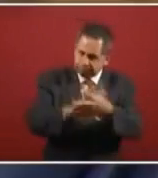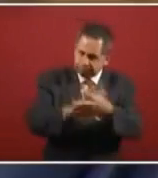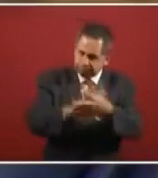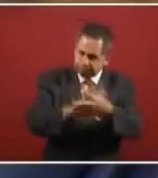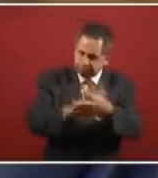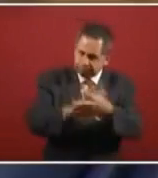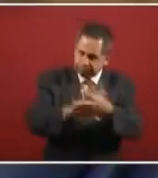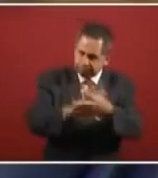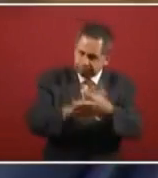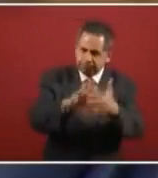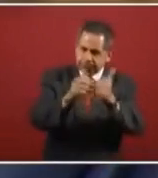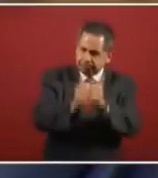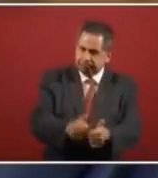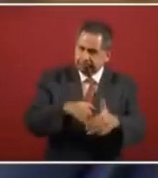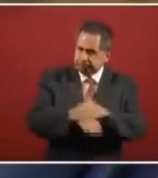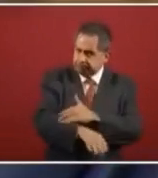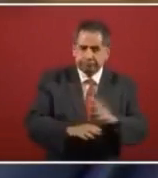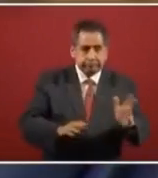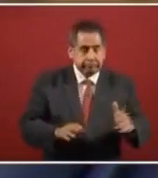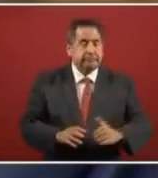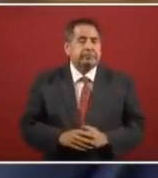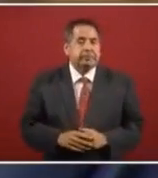the same way